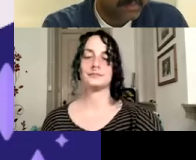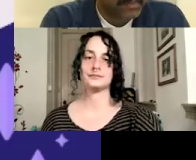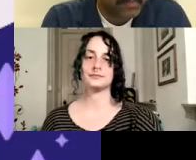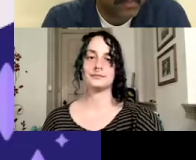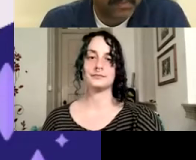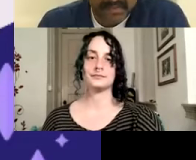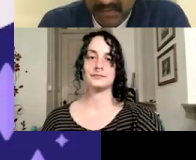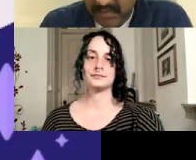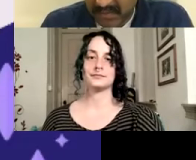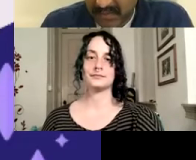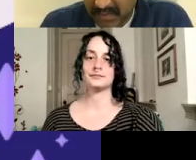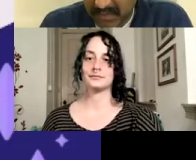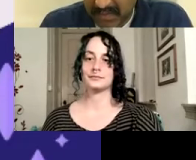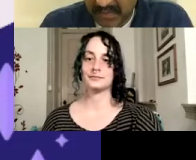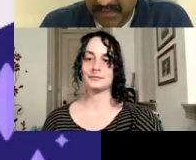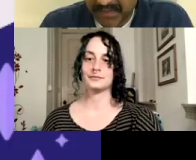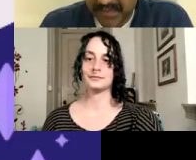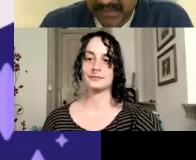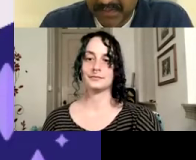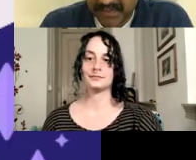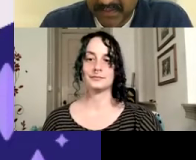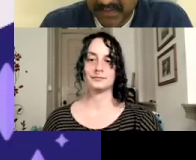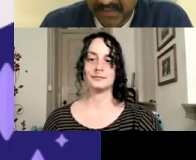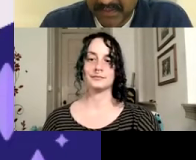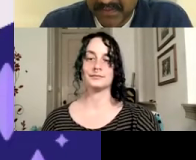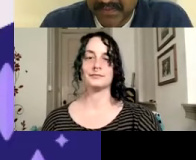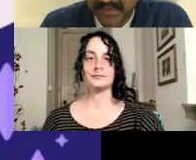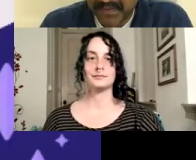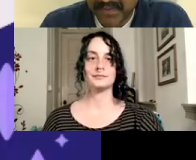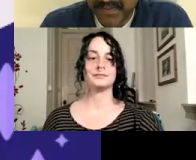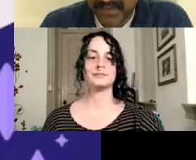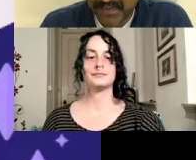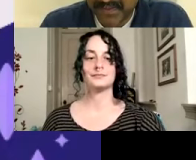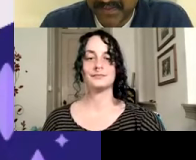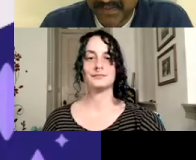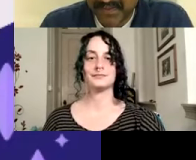happen. Does anyone else have anything they'd like to say before we wrap up?